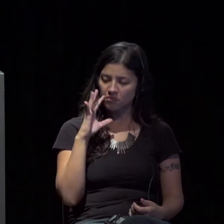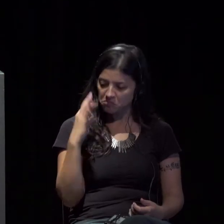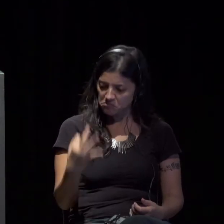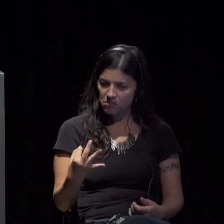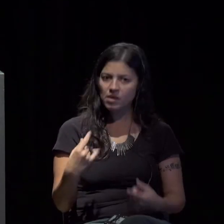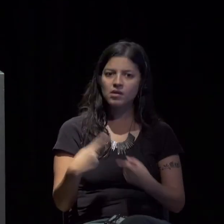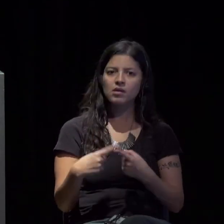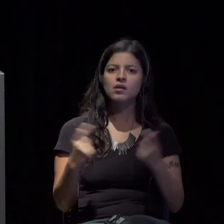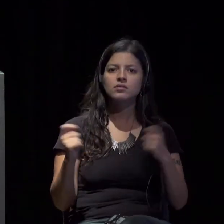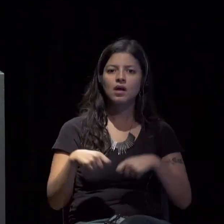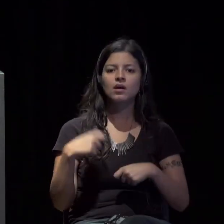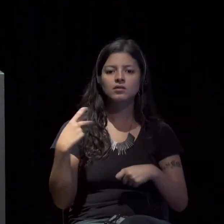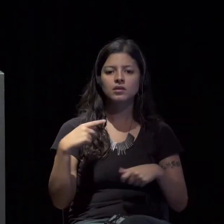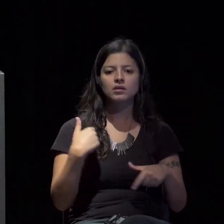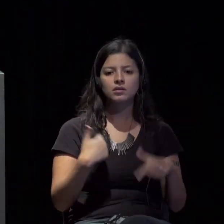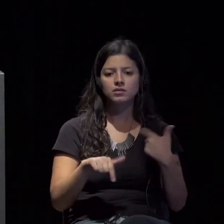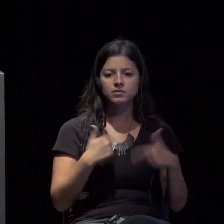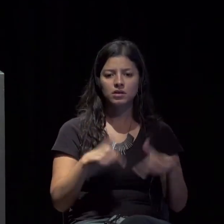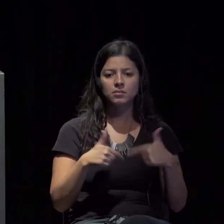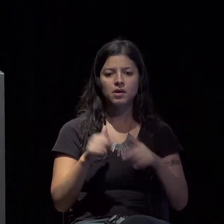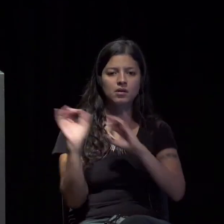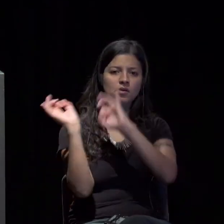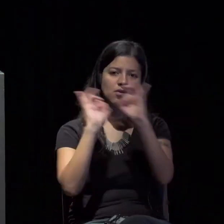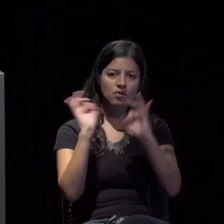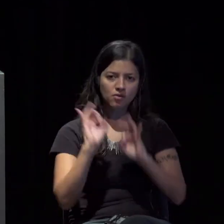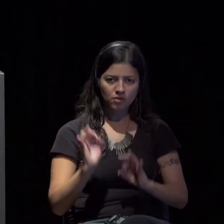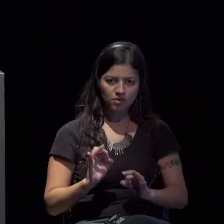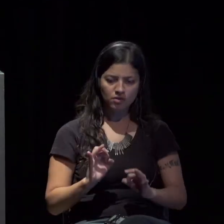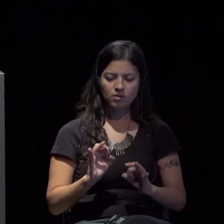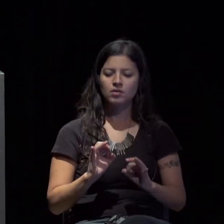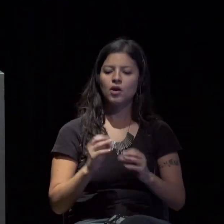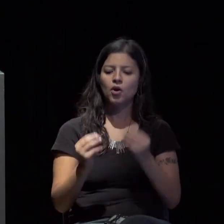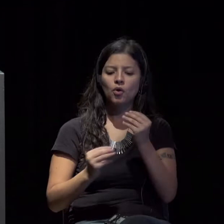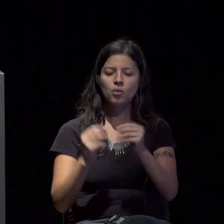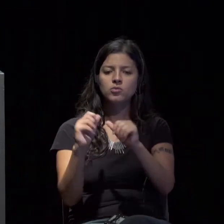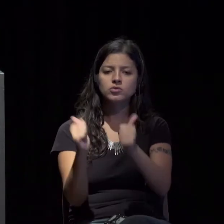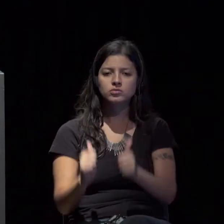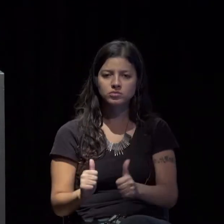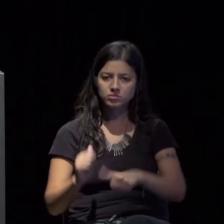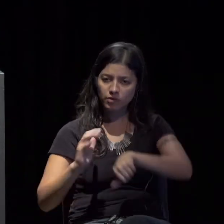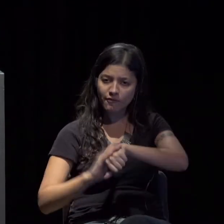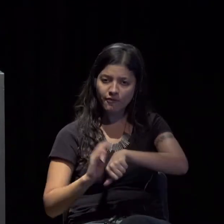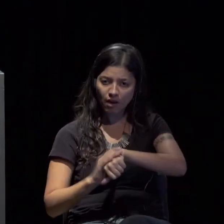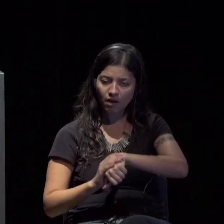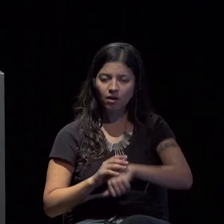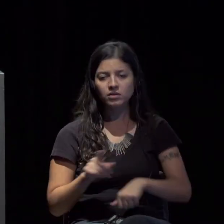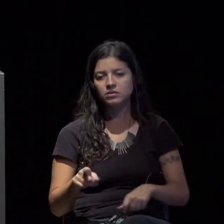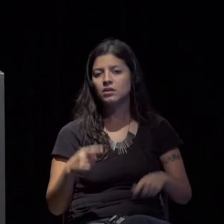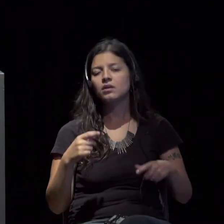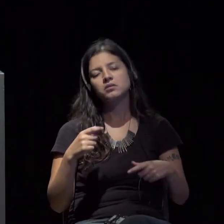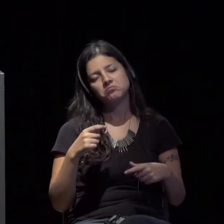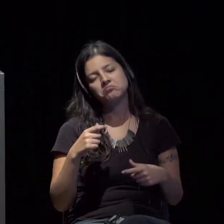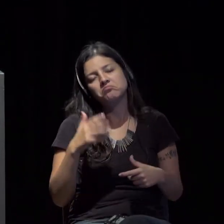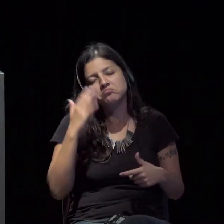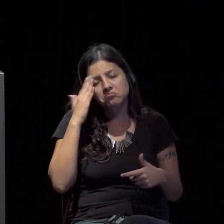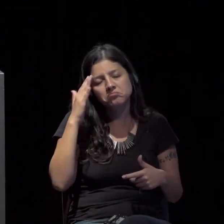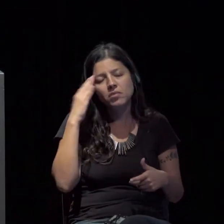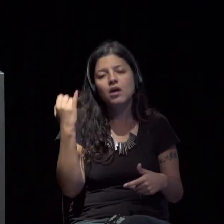a sculptor. He was convinced on the need to start, on the one hand, the